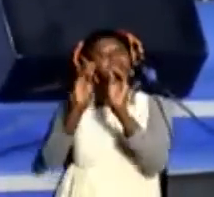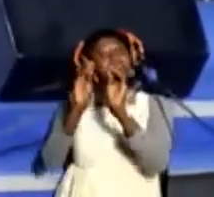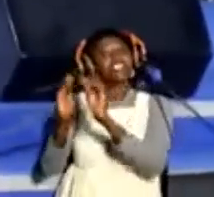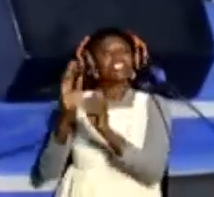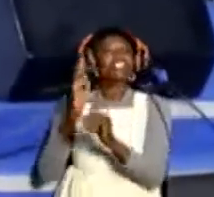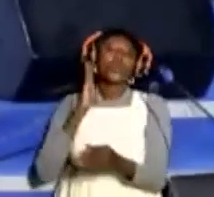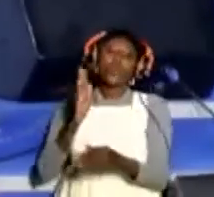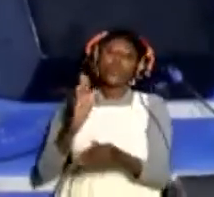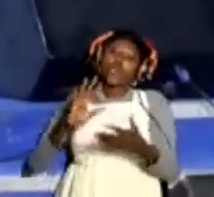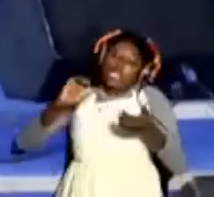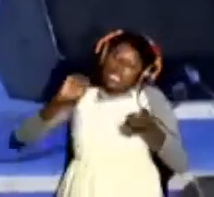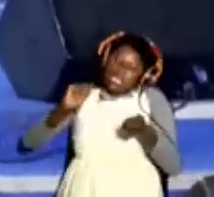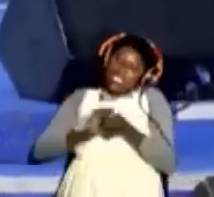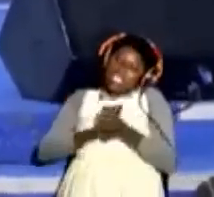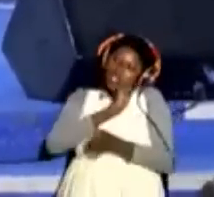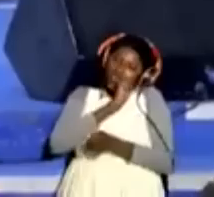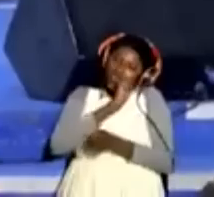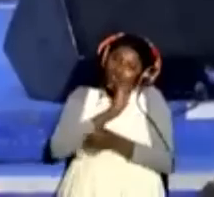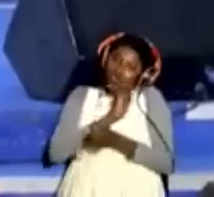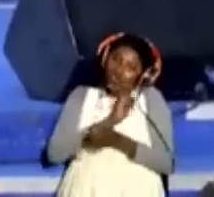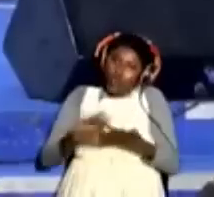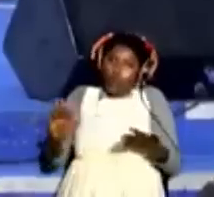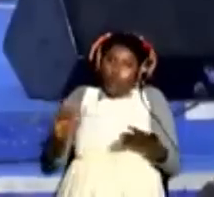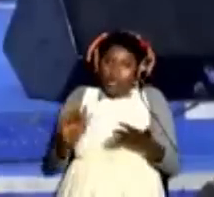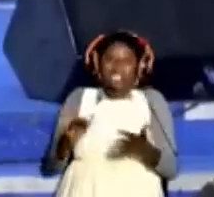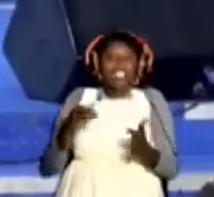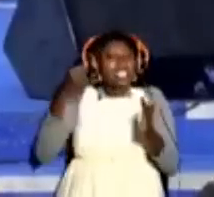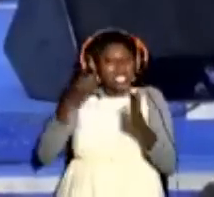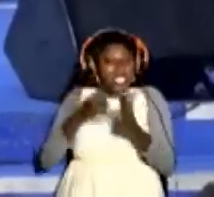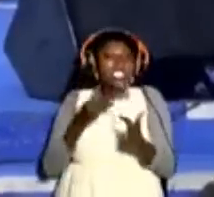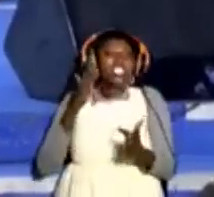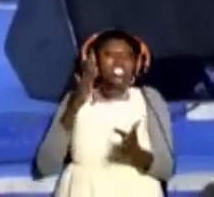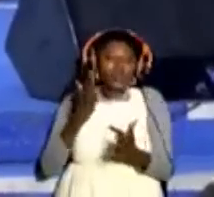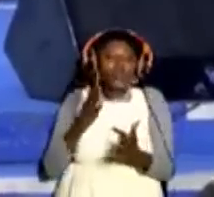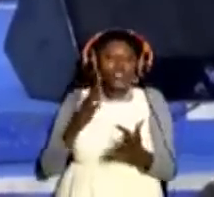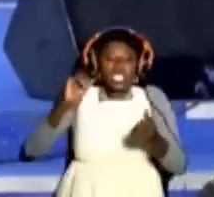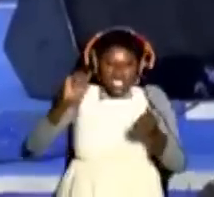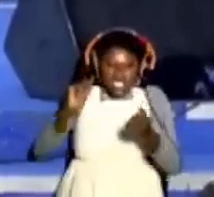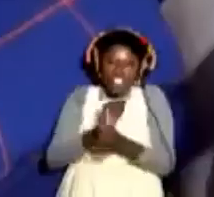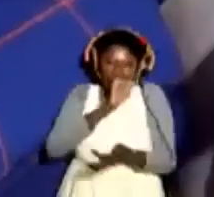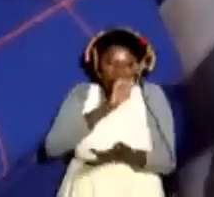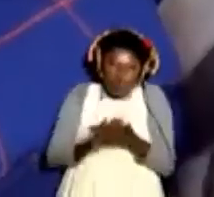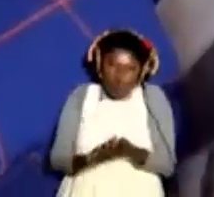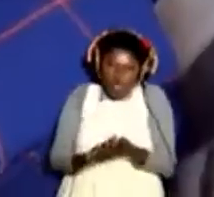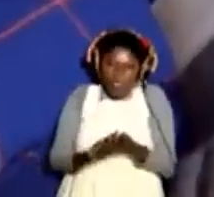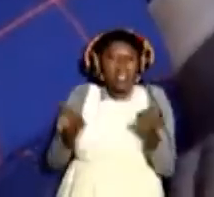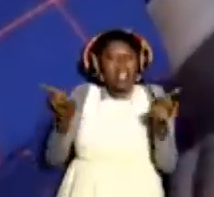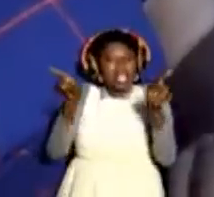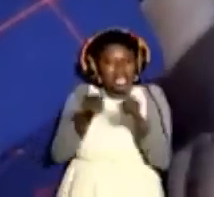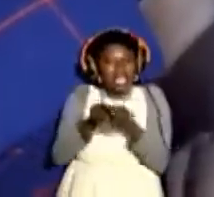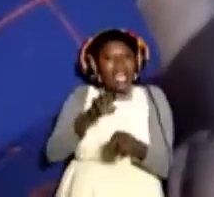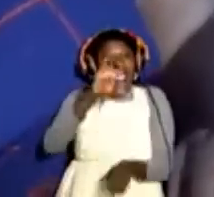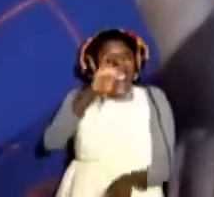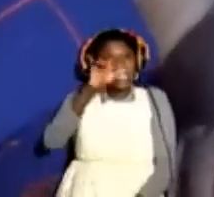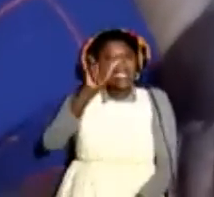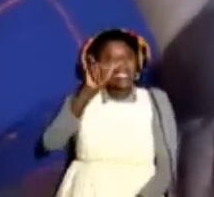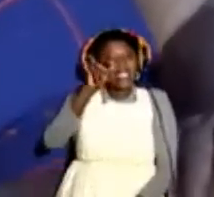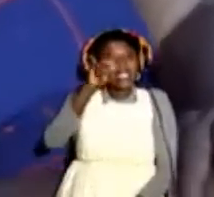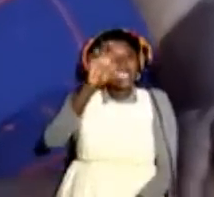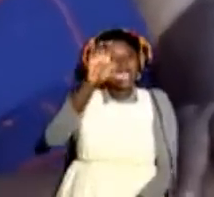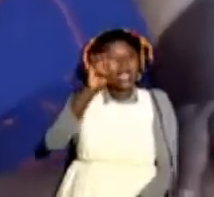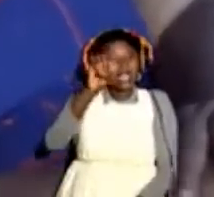will devour. It will eat its way like cancer. And it will spread like